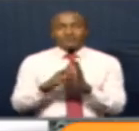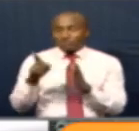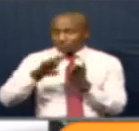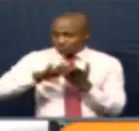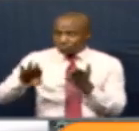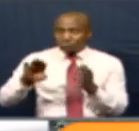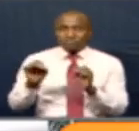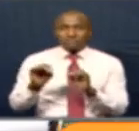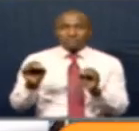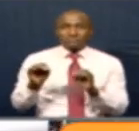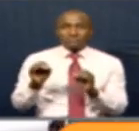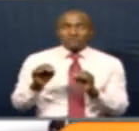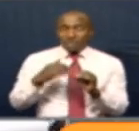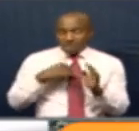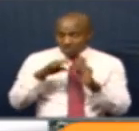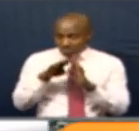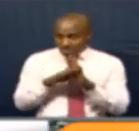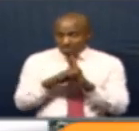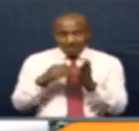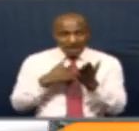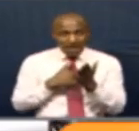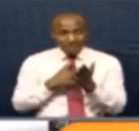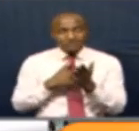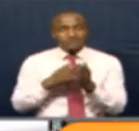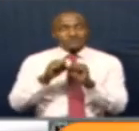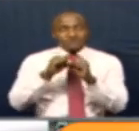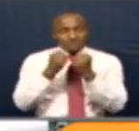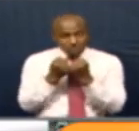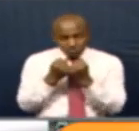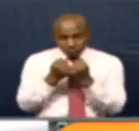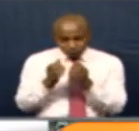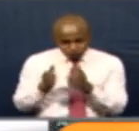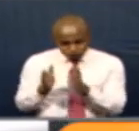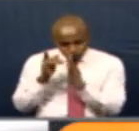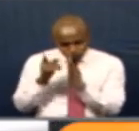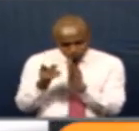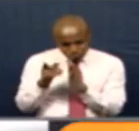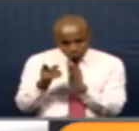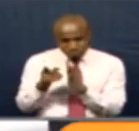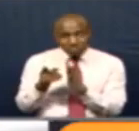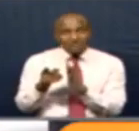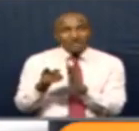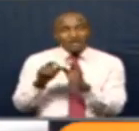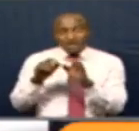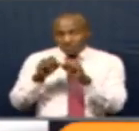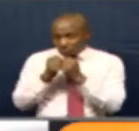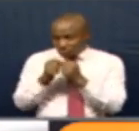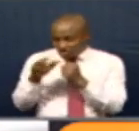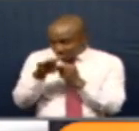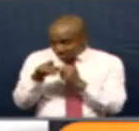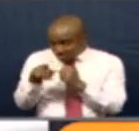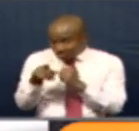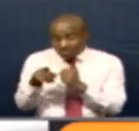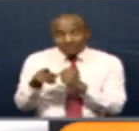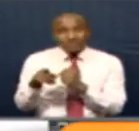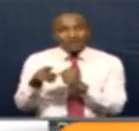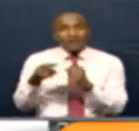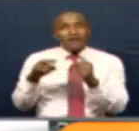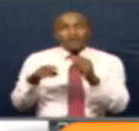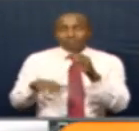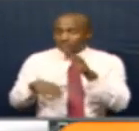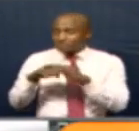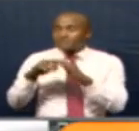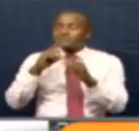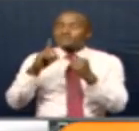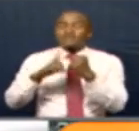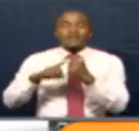So our program then has what is called a social house. And the social house, the ceiling is